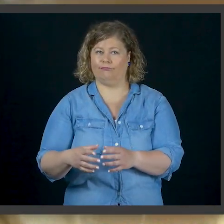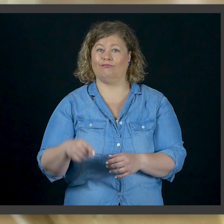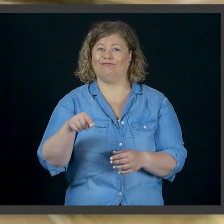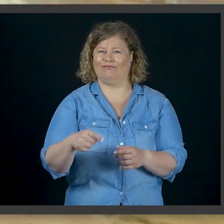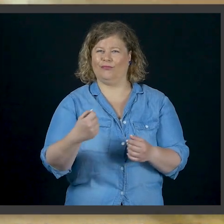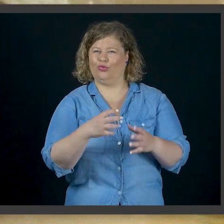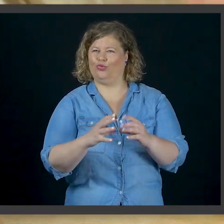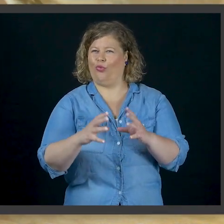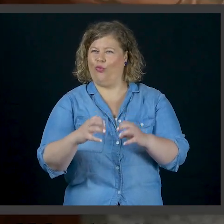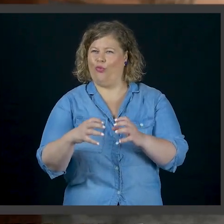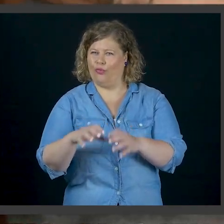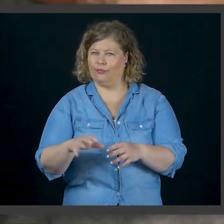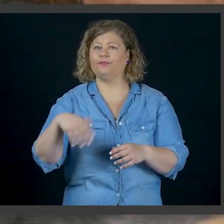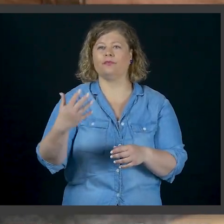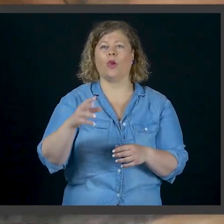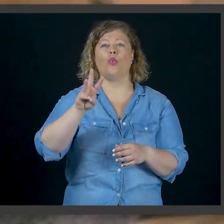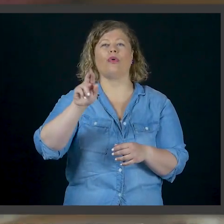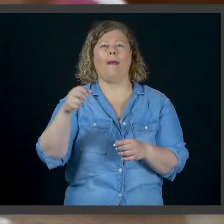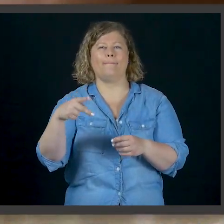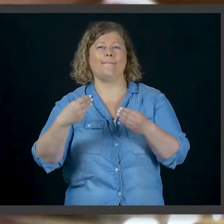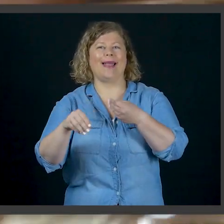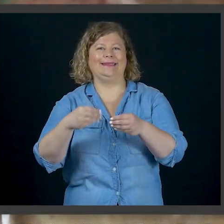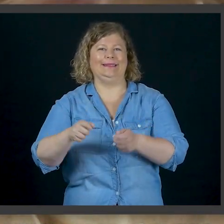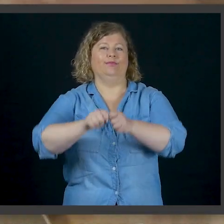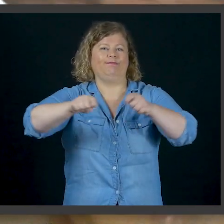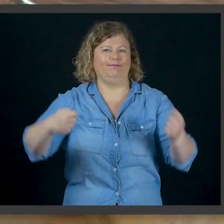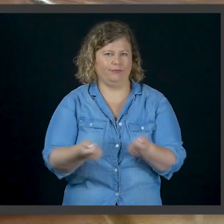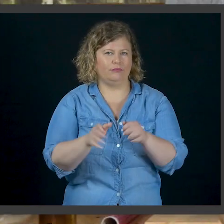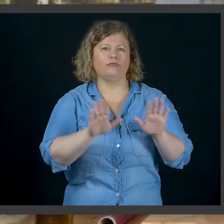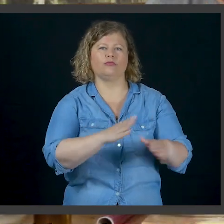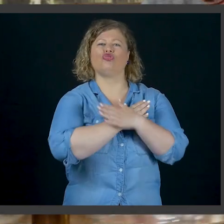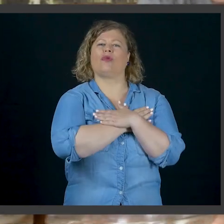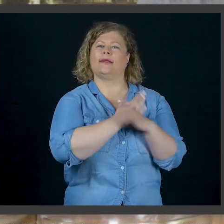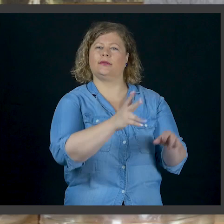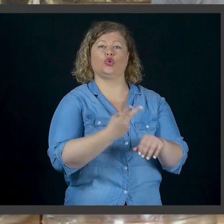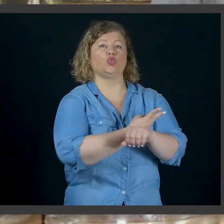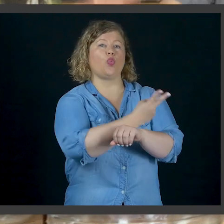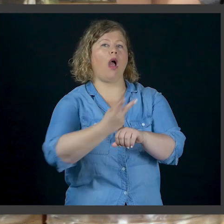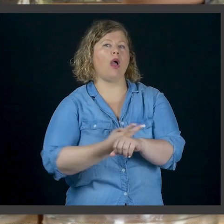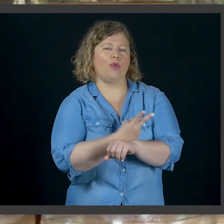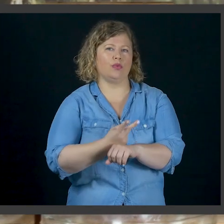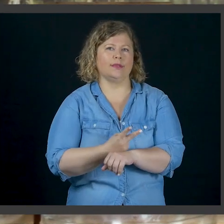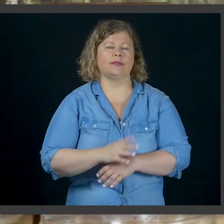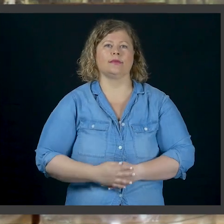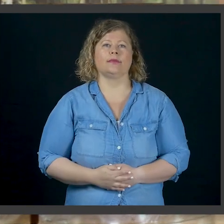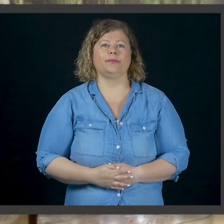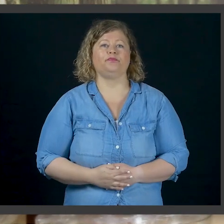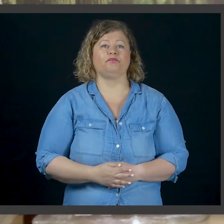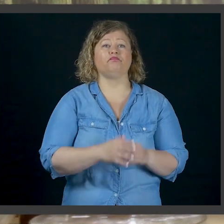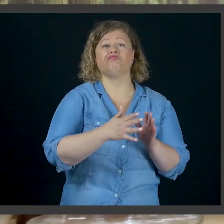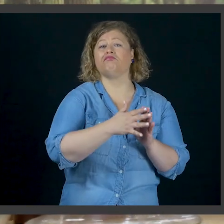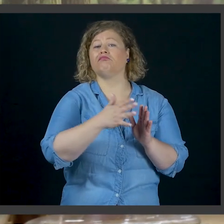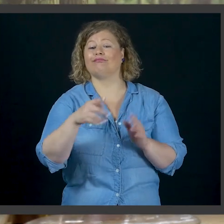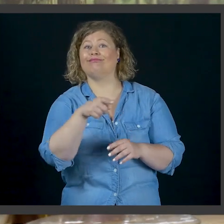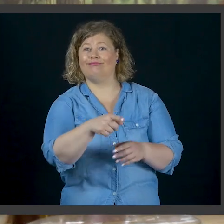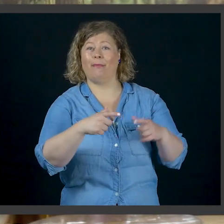Place the dough in the bowl. Cover with plastic wrap. And let it rest for up to 2 hours until